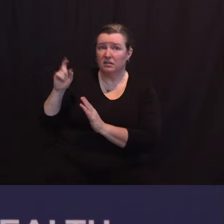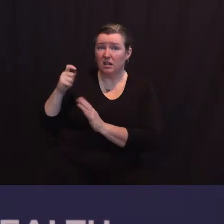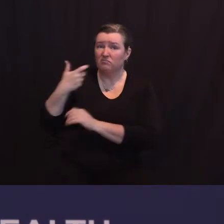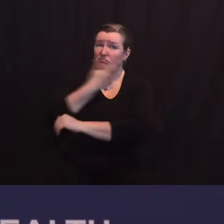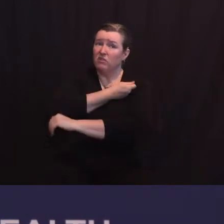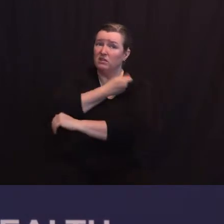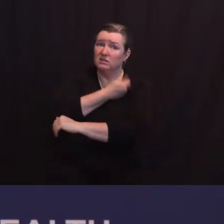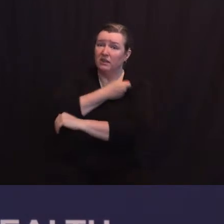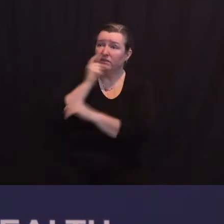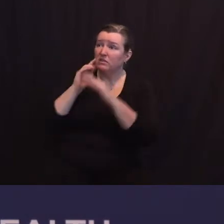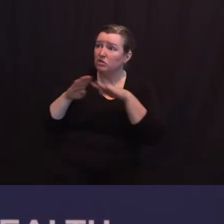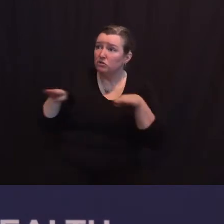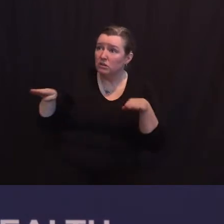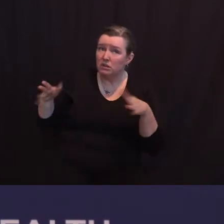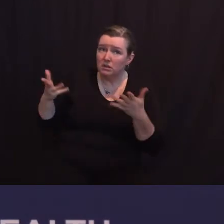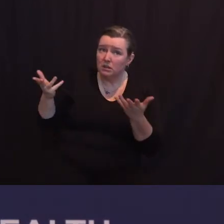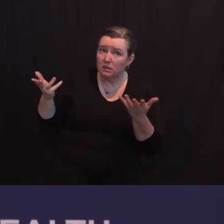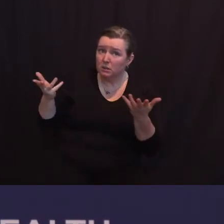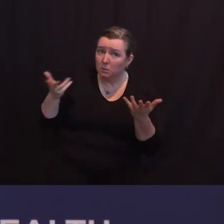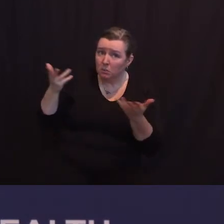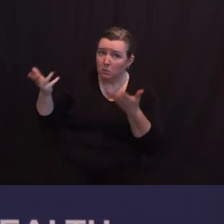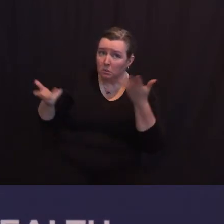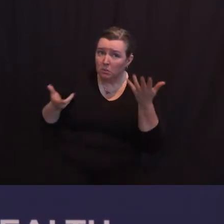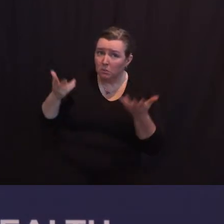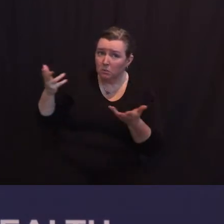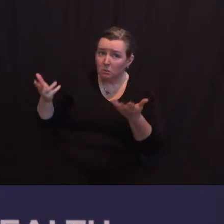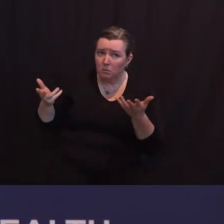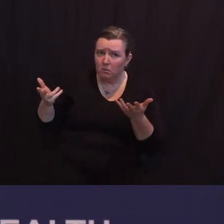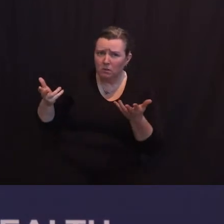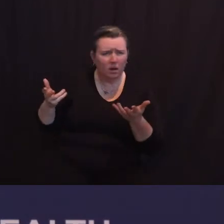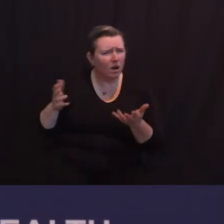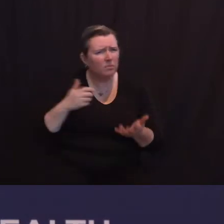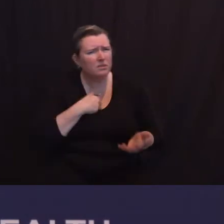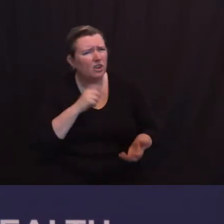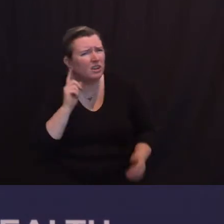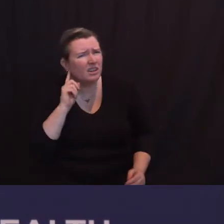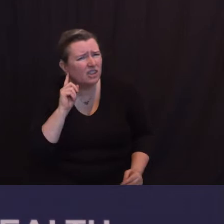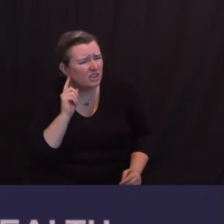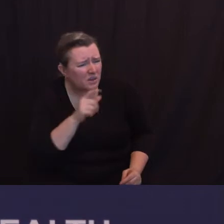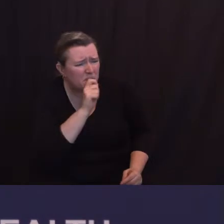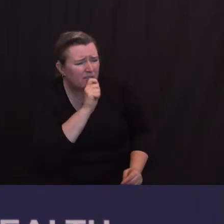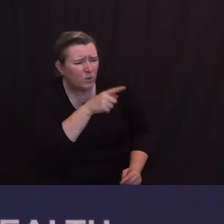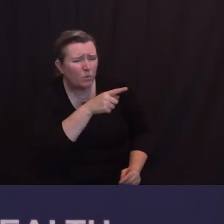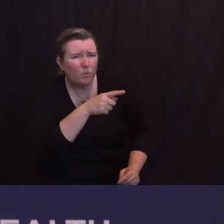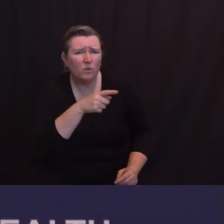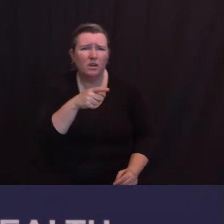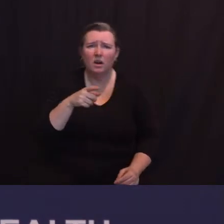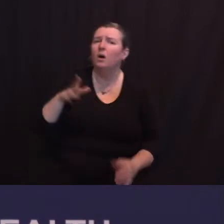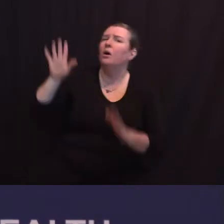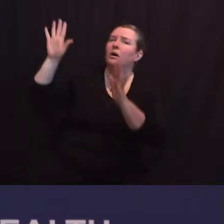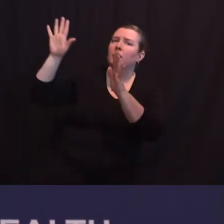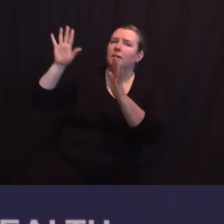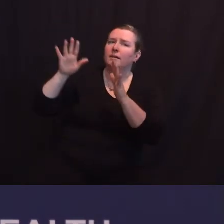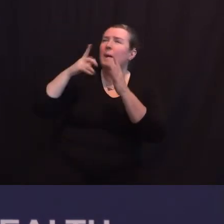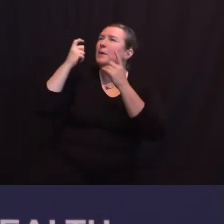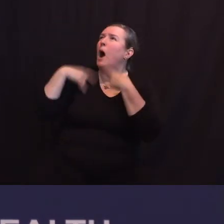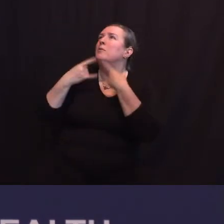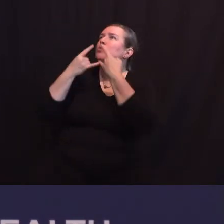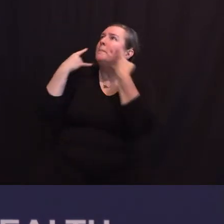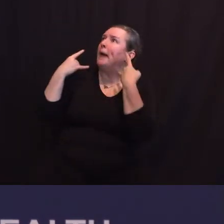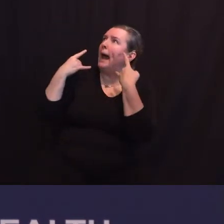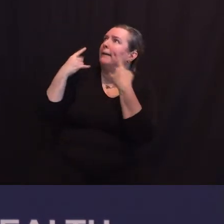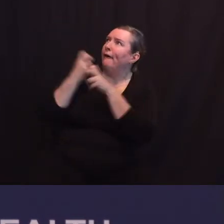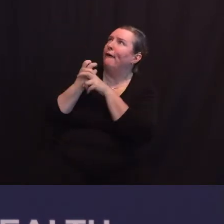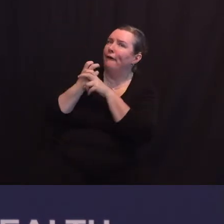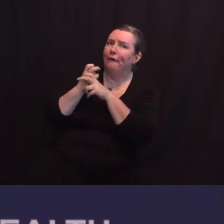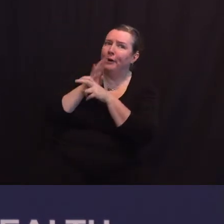Those dipped a bit during the height of the pandemic. Could you get the mic closer, Dante? Sorry. Sorry, I threw the two masks a little hard. No problem. There was a